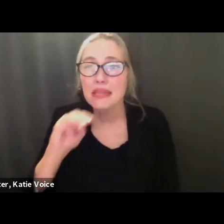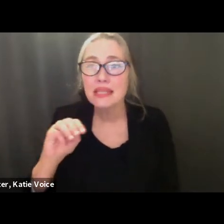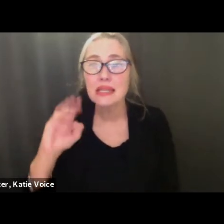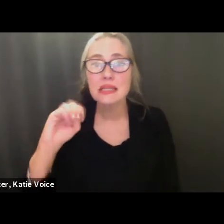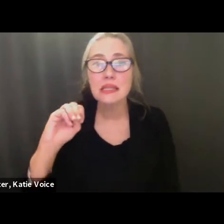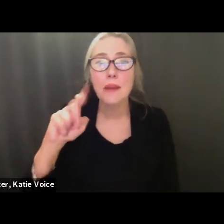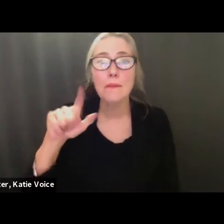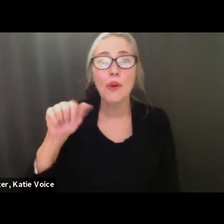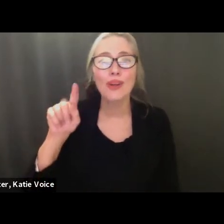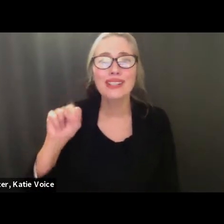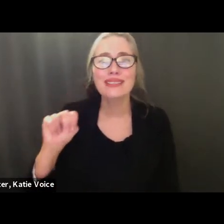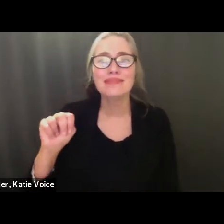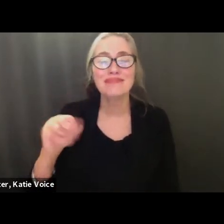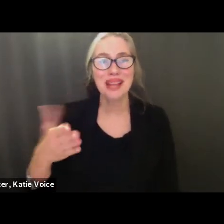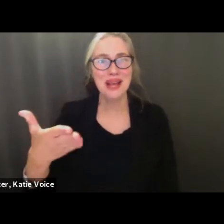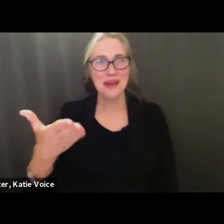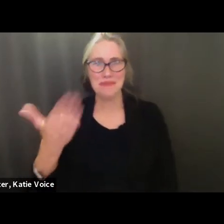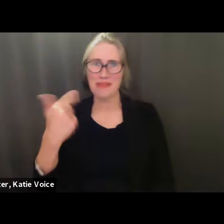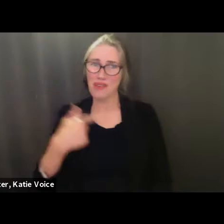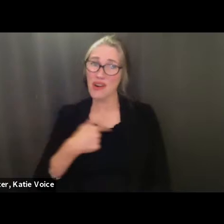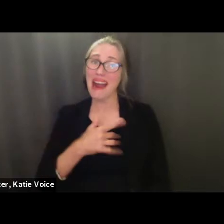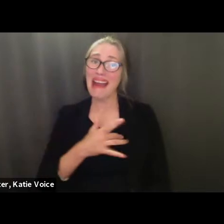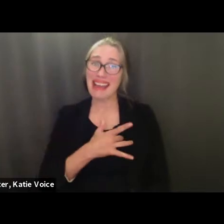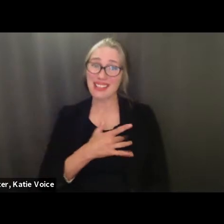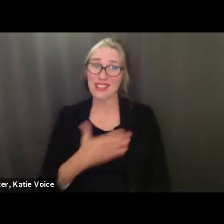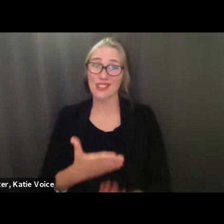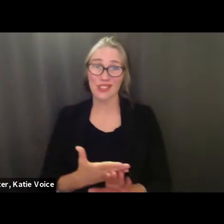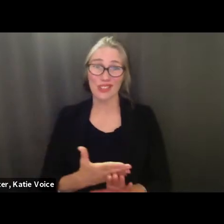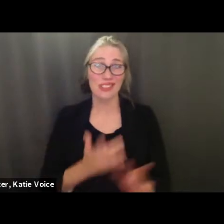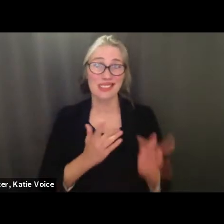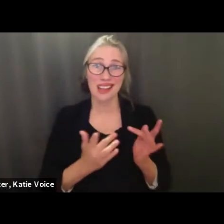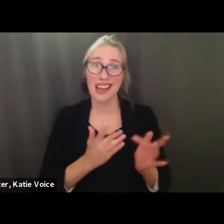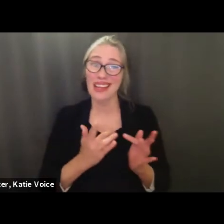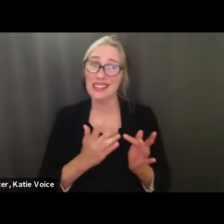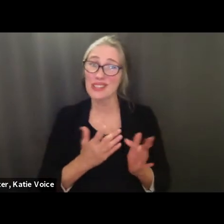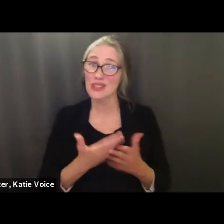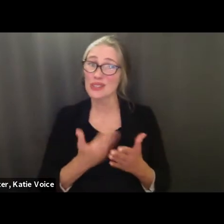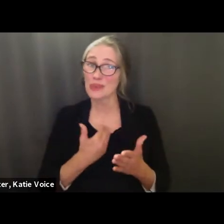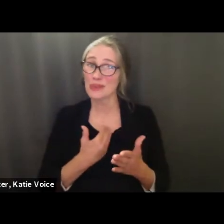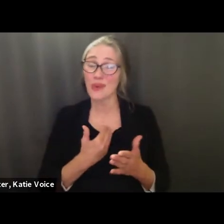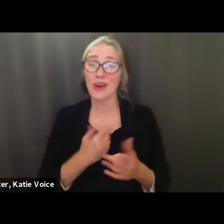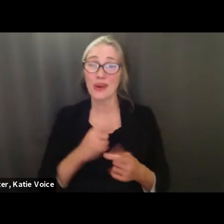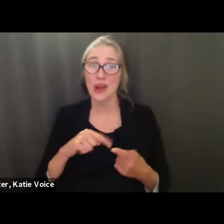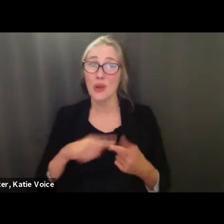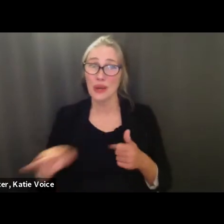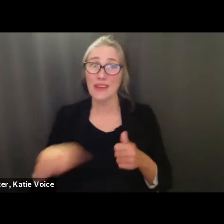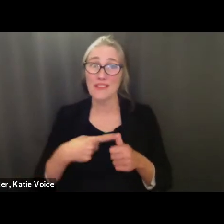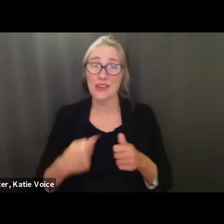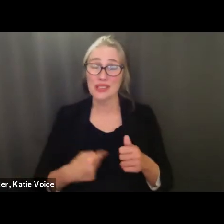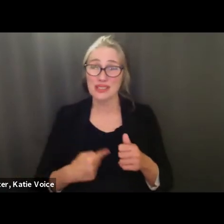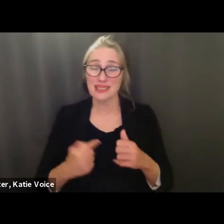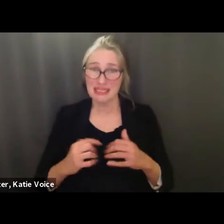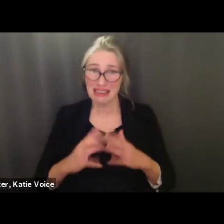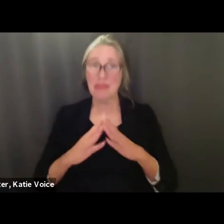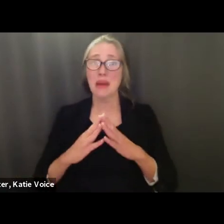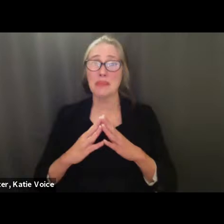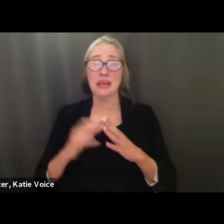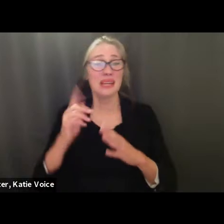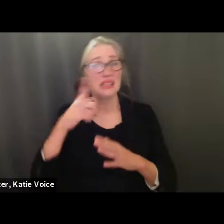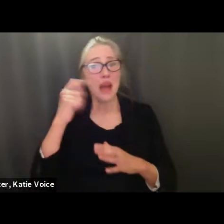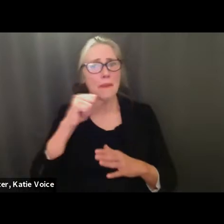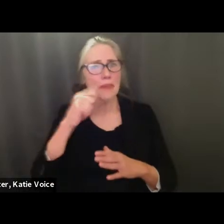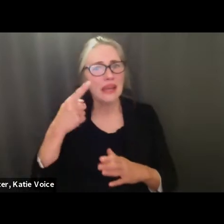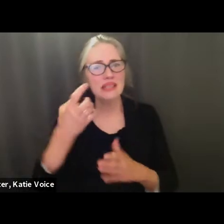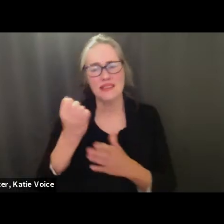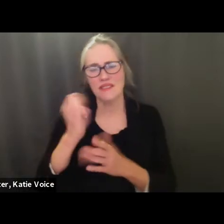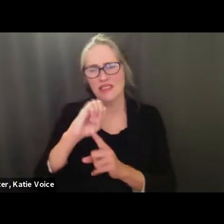those board members that had concerns about it when we first voted it, and not against in terms of, being environmentally sustainable, but